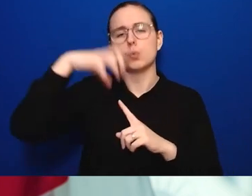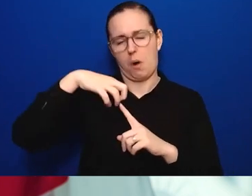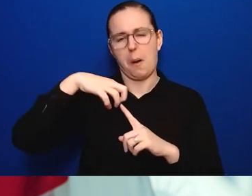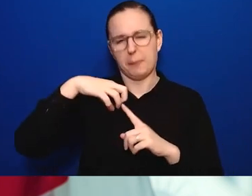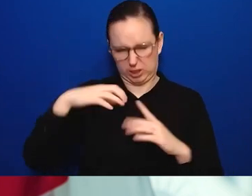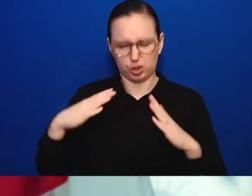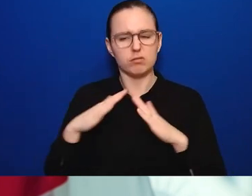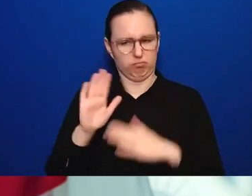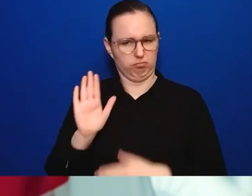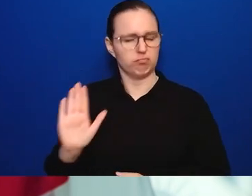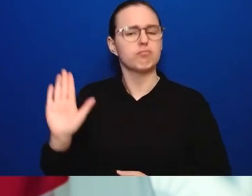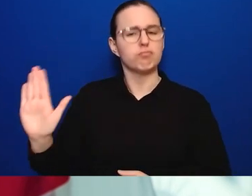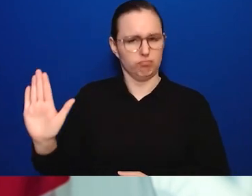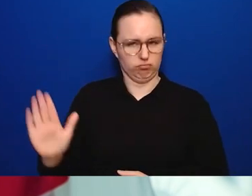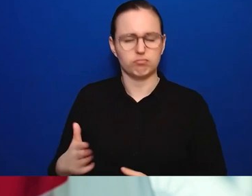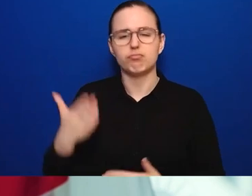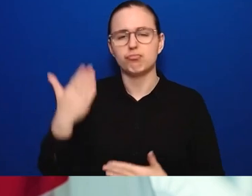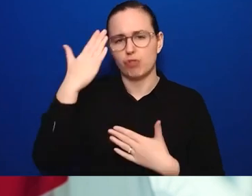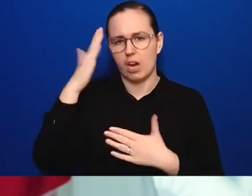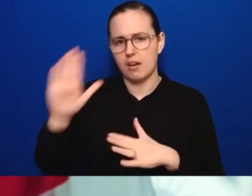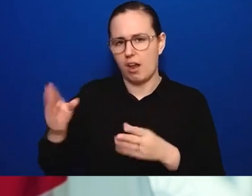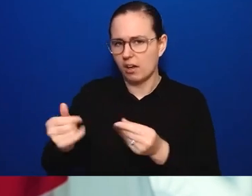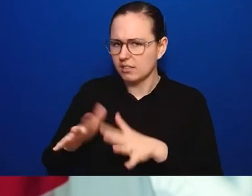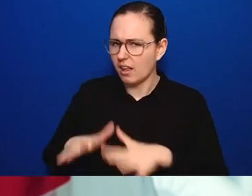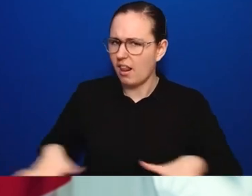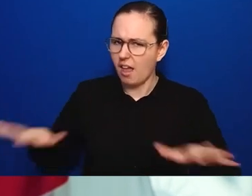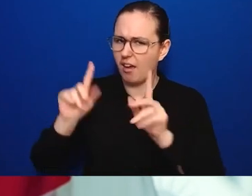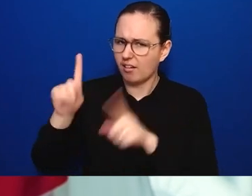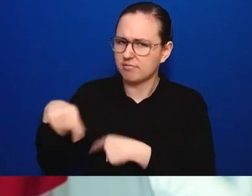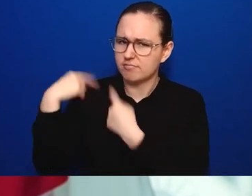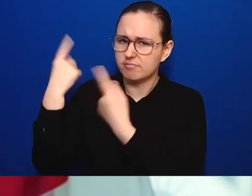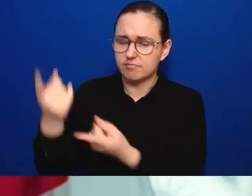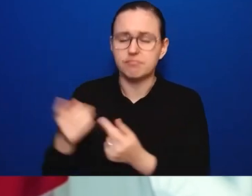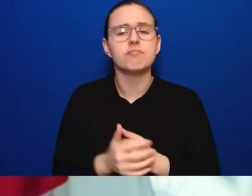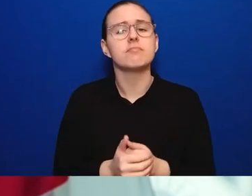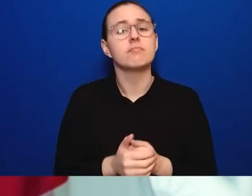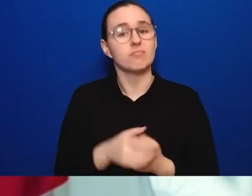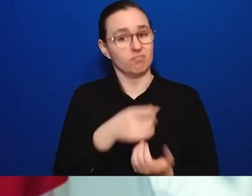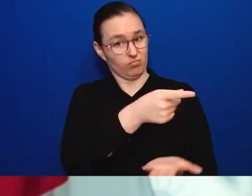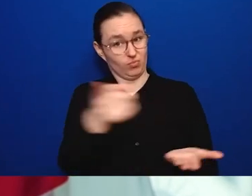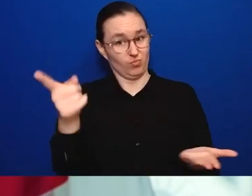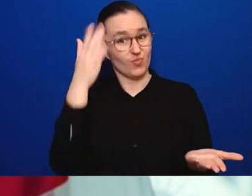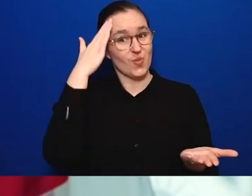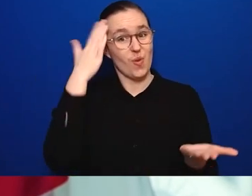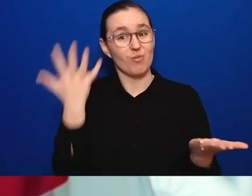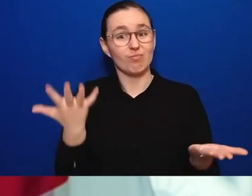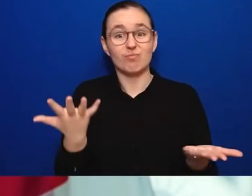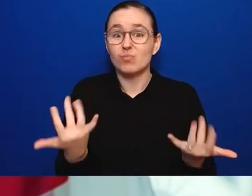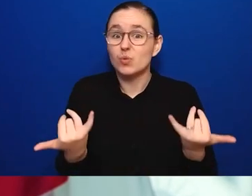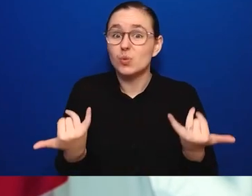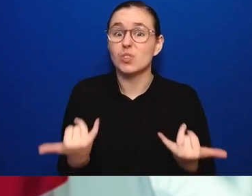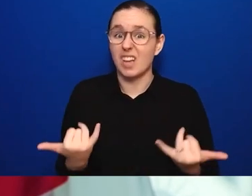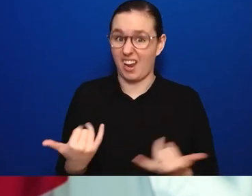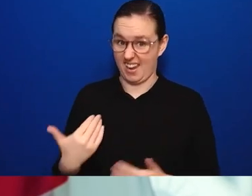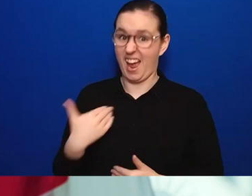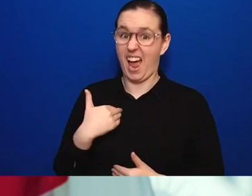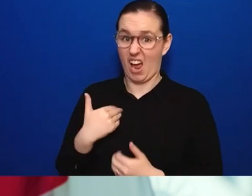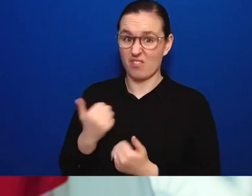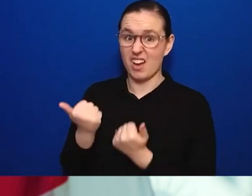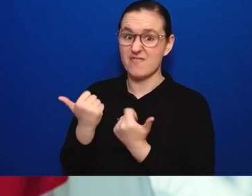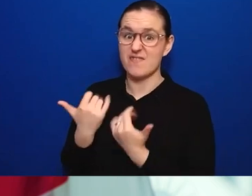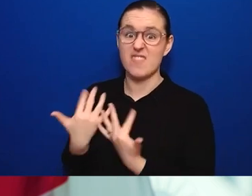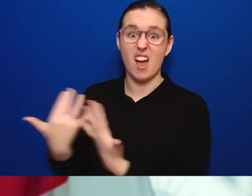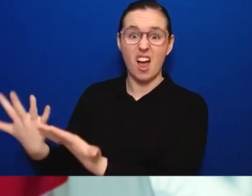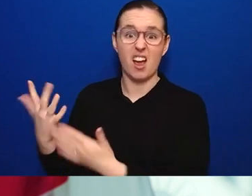know, a fire broke out today in Vancouver's Gastown neighborhood. Vancouver Fire has been on the scene since the fire began and